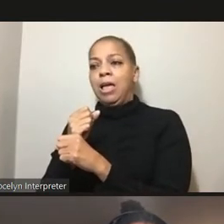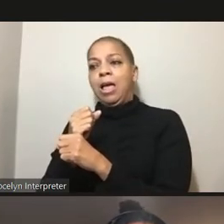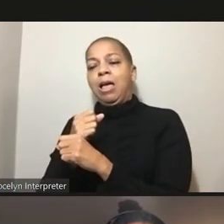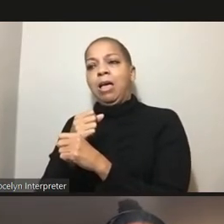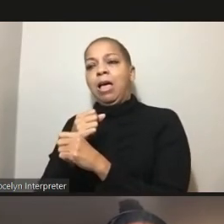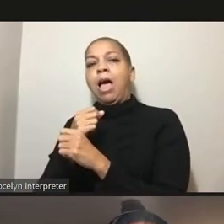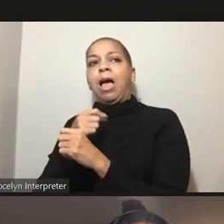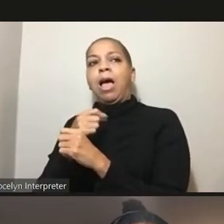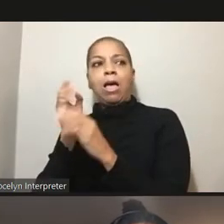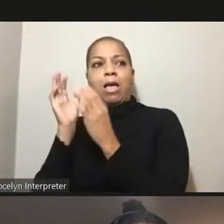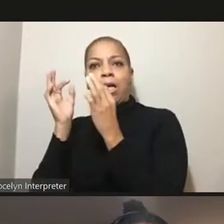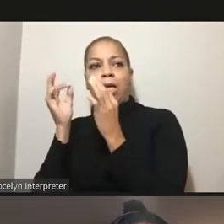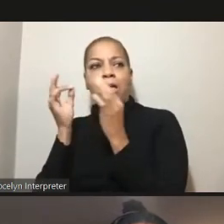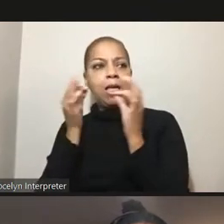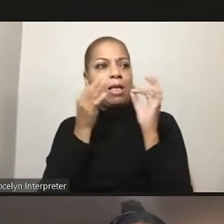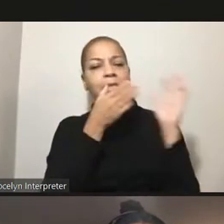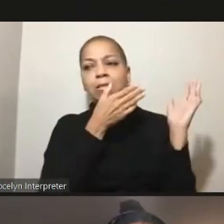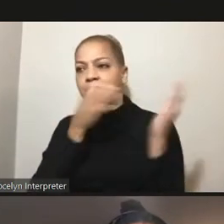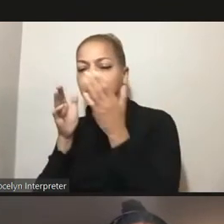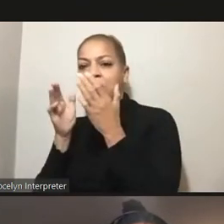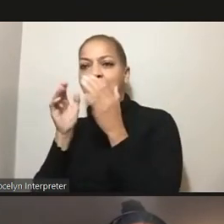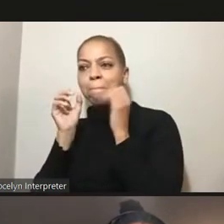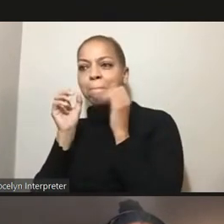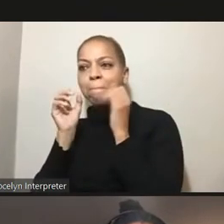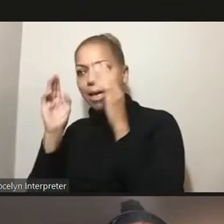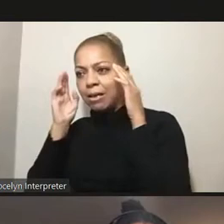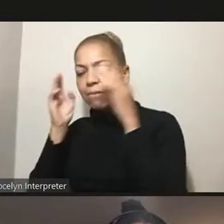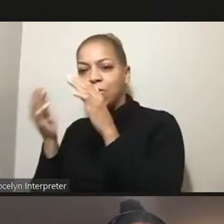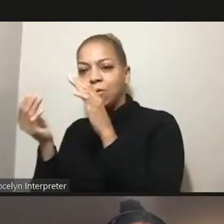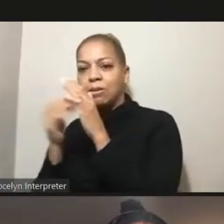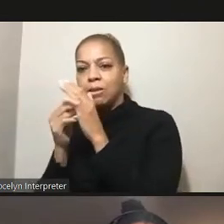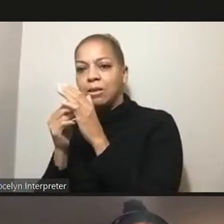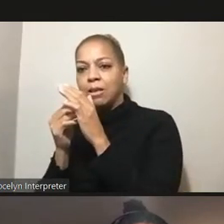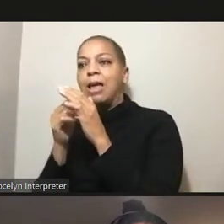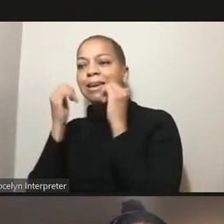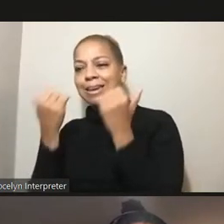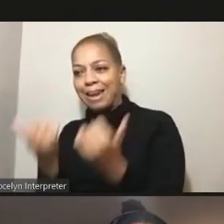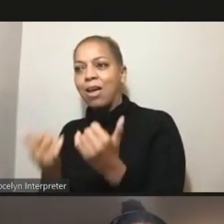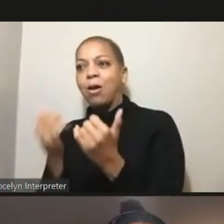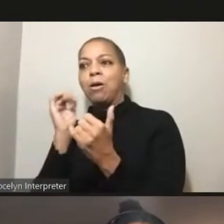because I had to fold that now into this work.